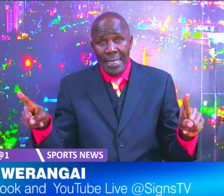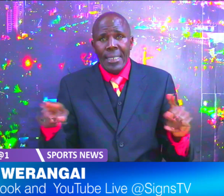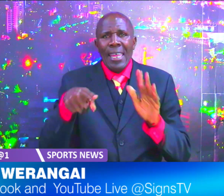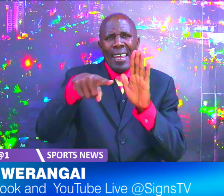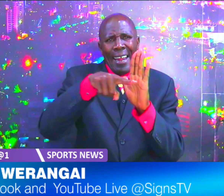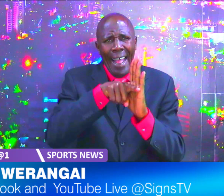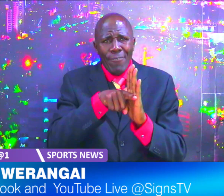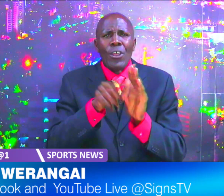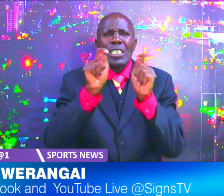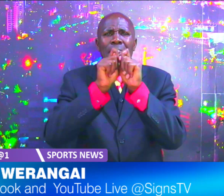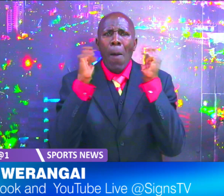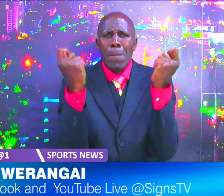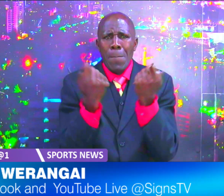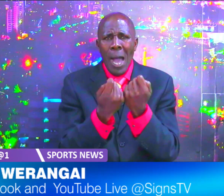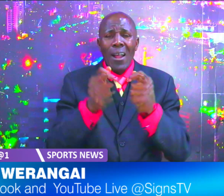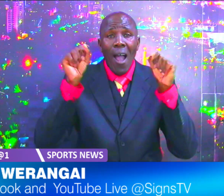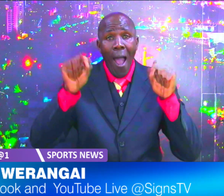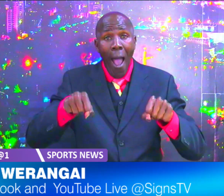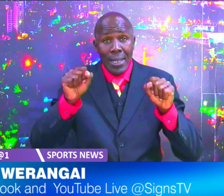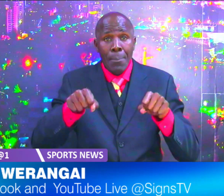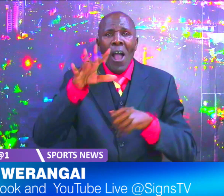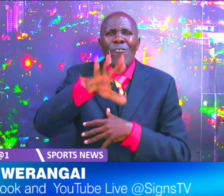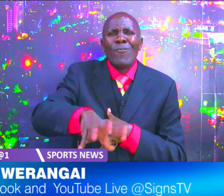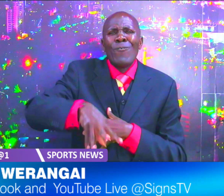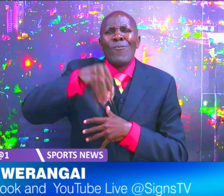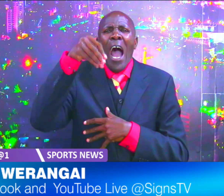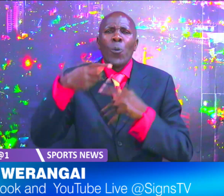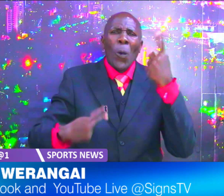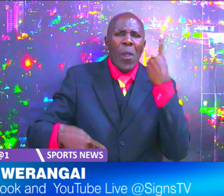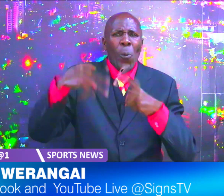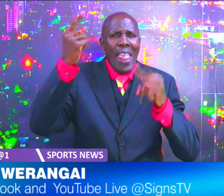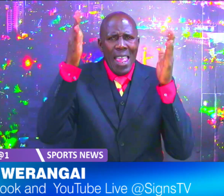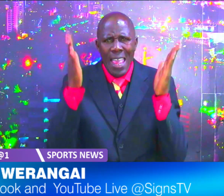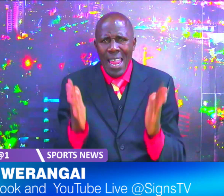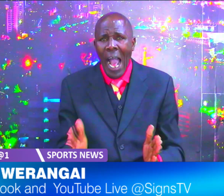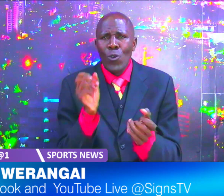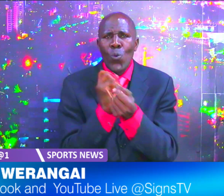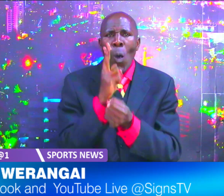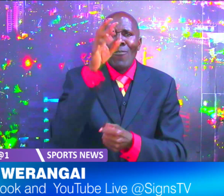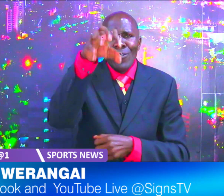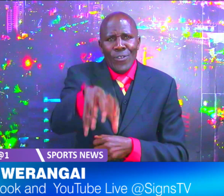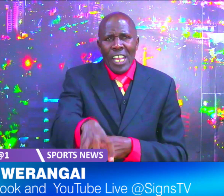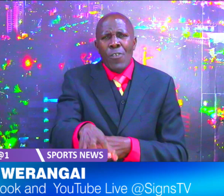time, but neither teams could find a winner. In the penalty shootouts,